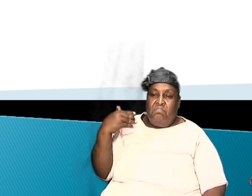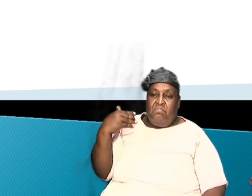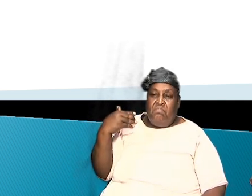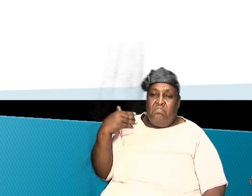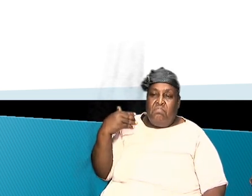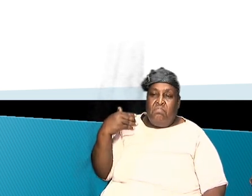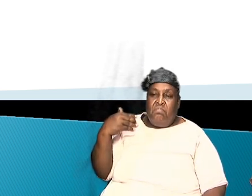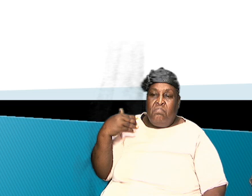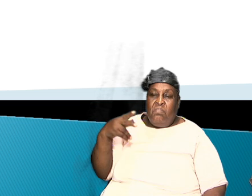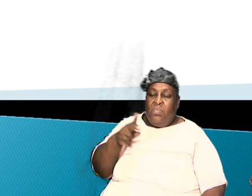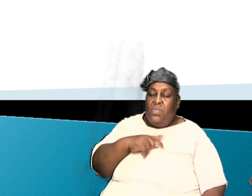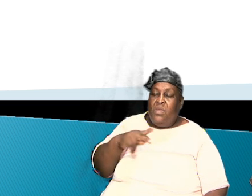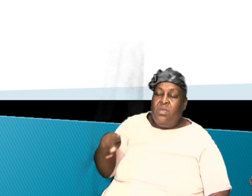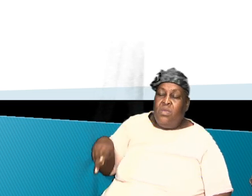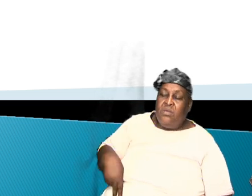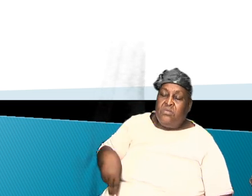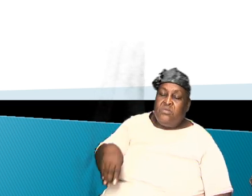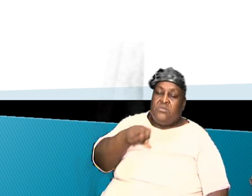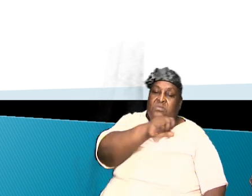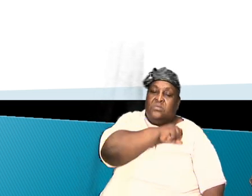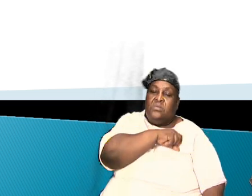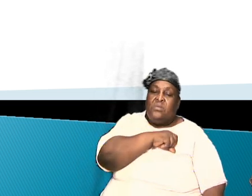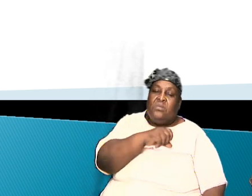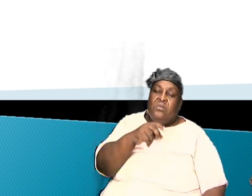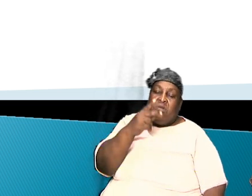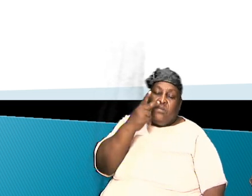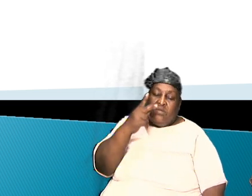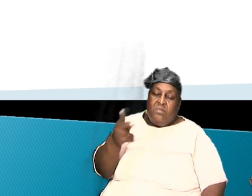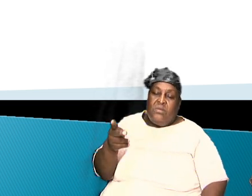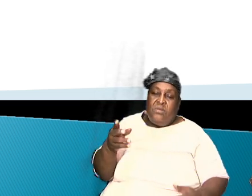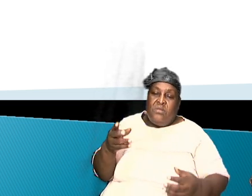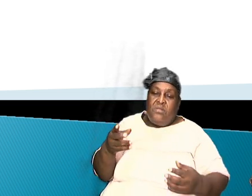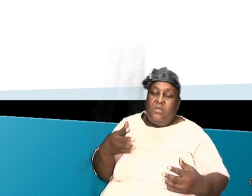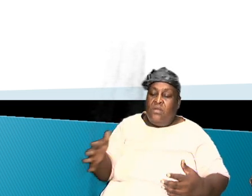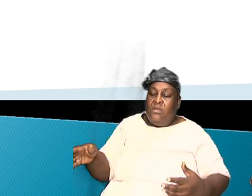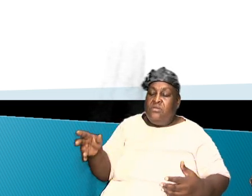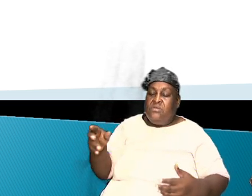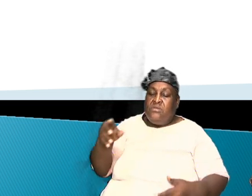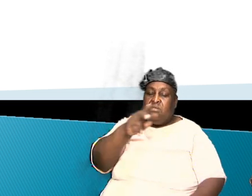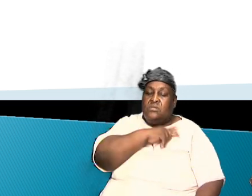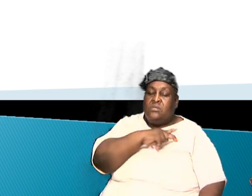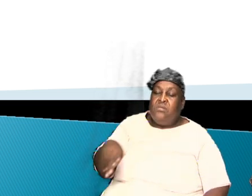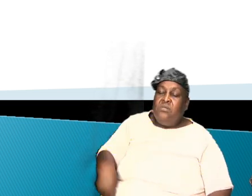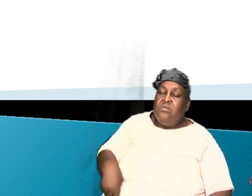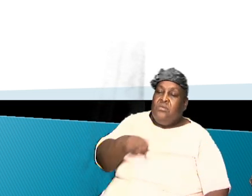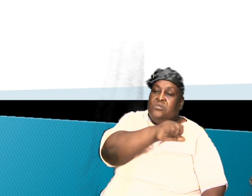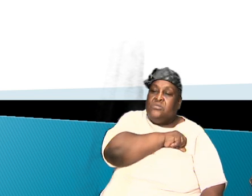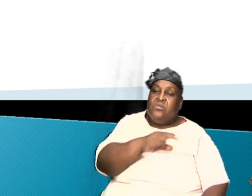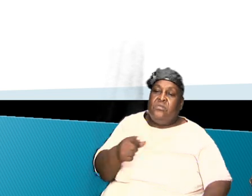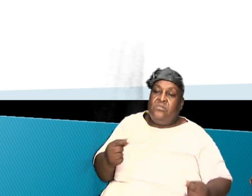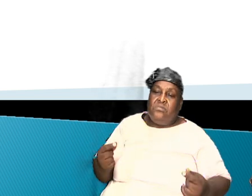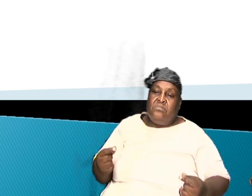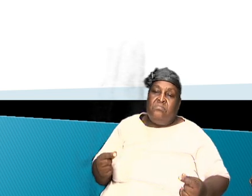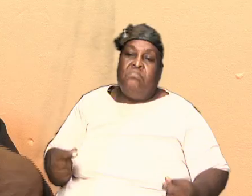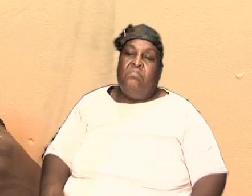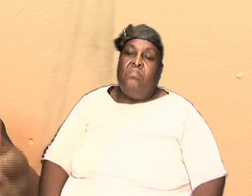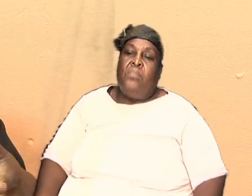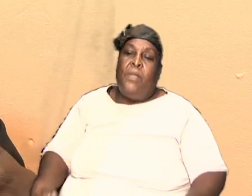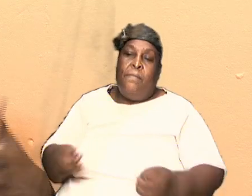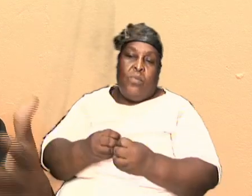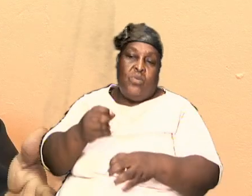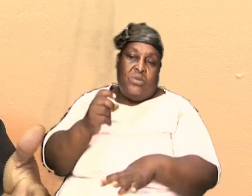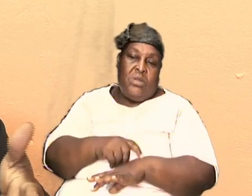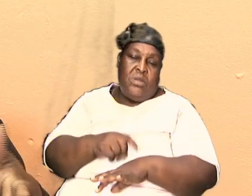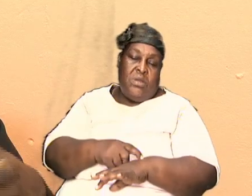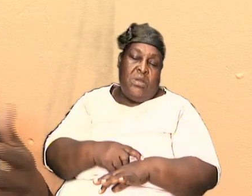we spend a couple weeks looking at King Saul, and we look at the things that he did right, and we spend more